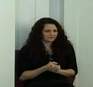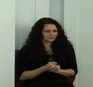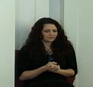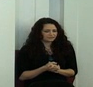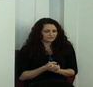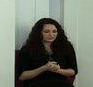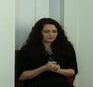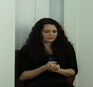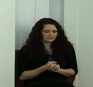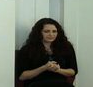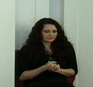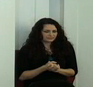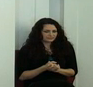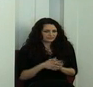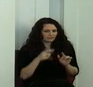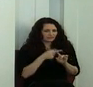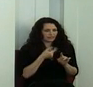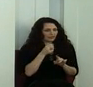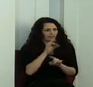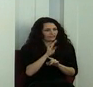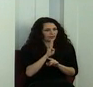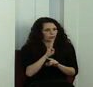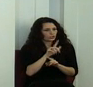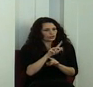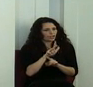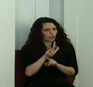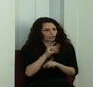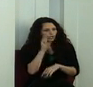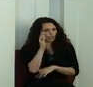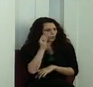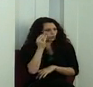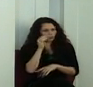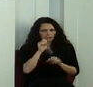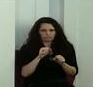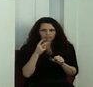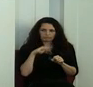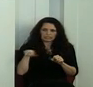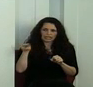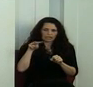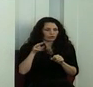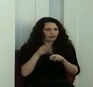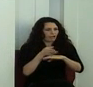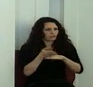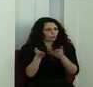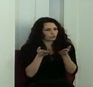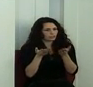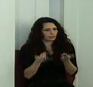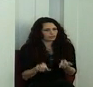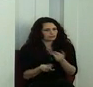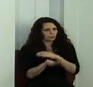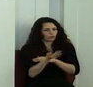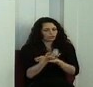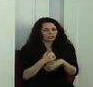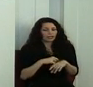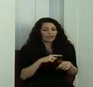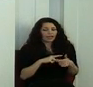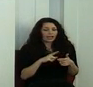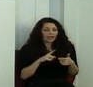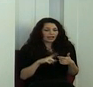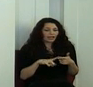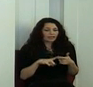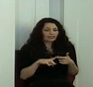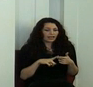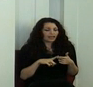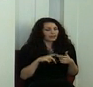They'll be gathering on February the 23rd at noon. Please see any one of them following worship this morning. And then our people of